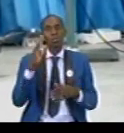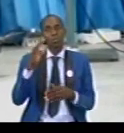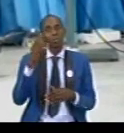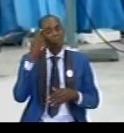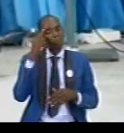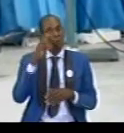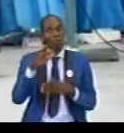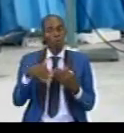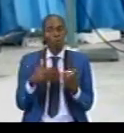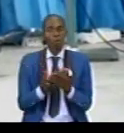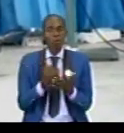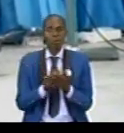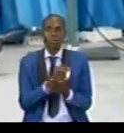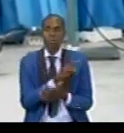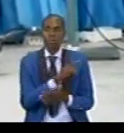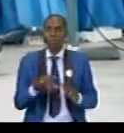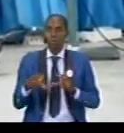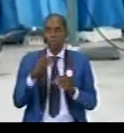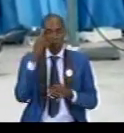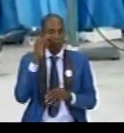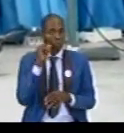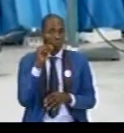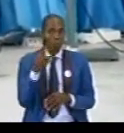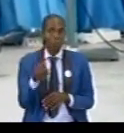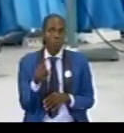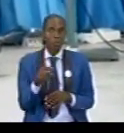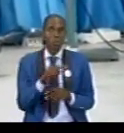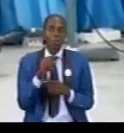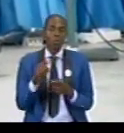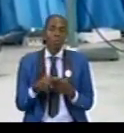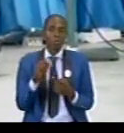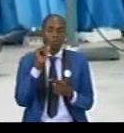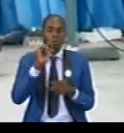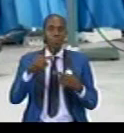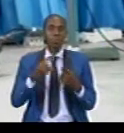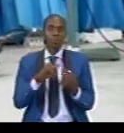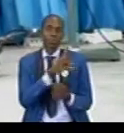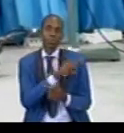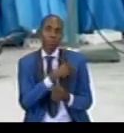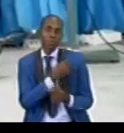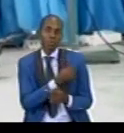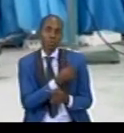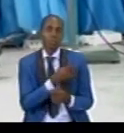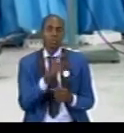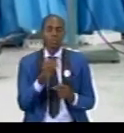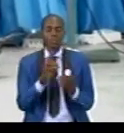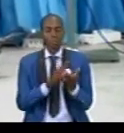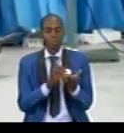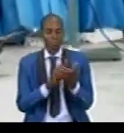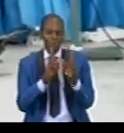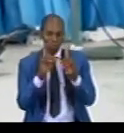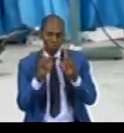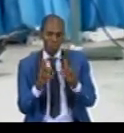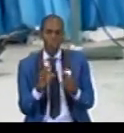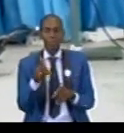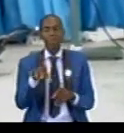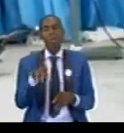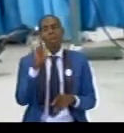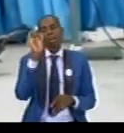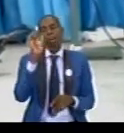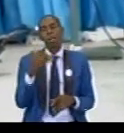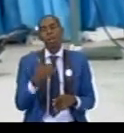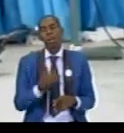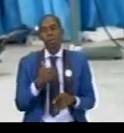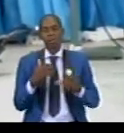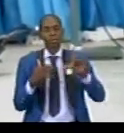done for me. When I go to hospital, they say I have a liver problem. I tell my daughter,